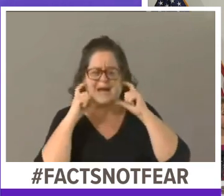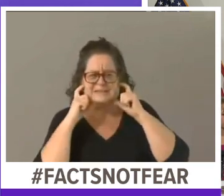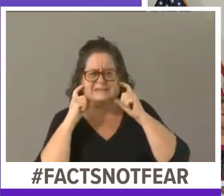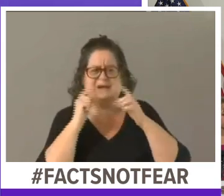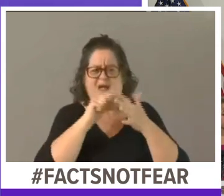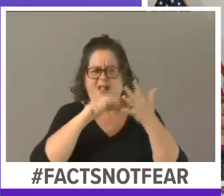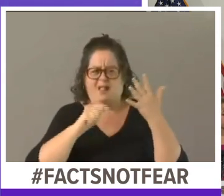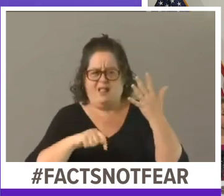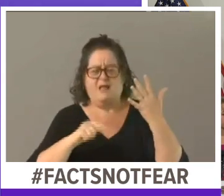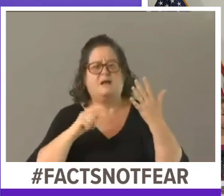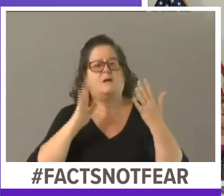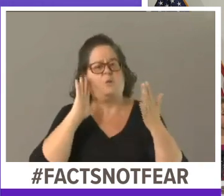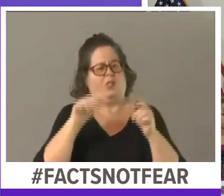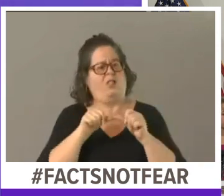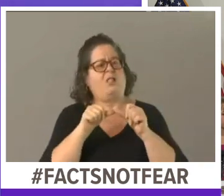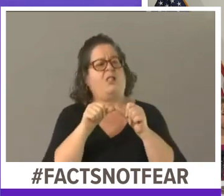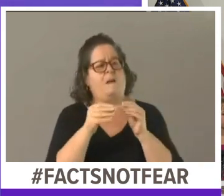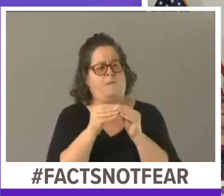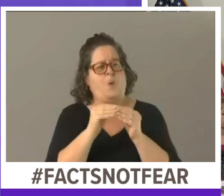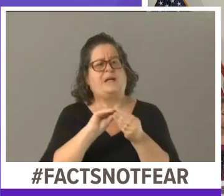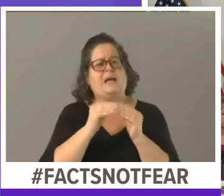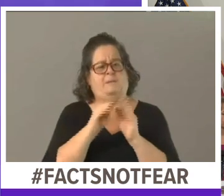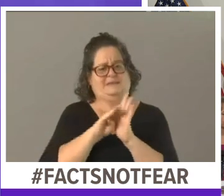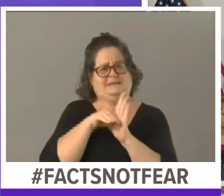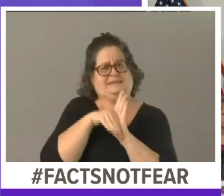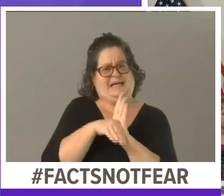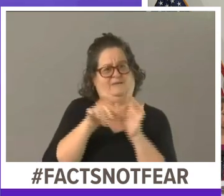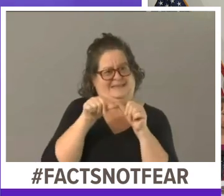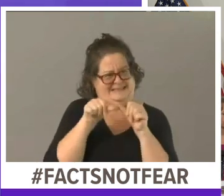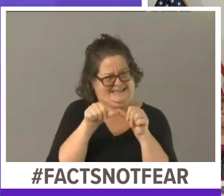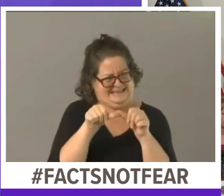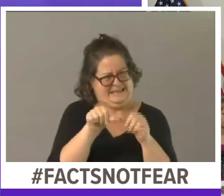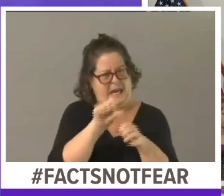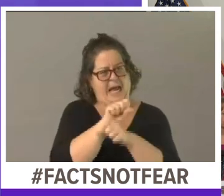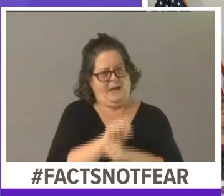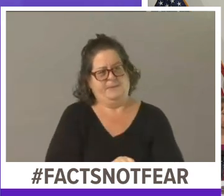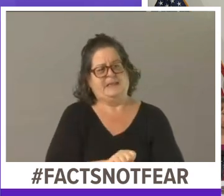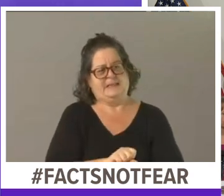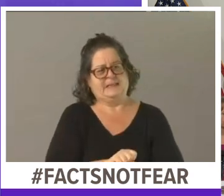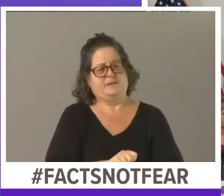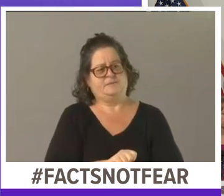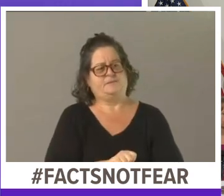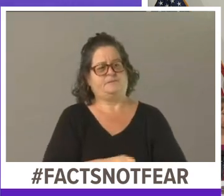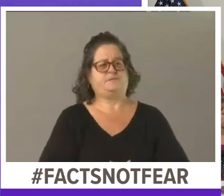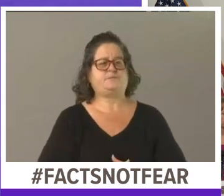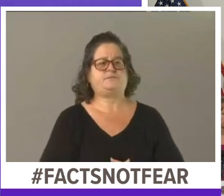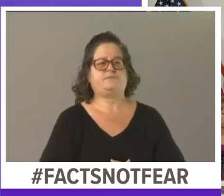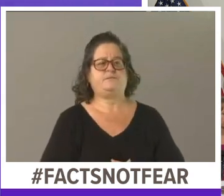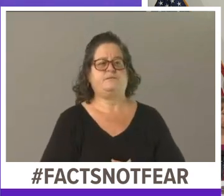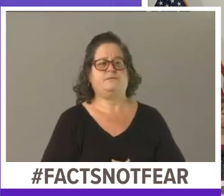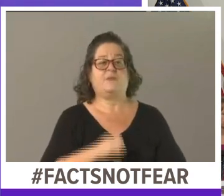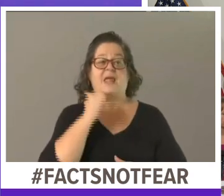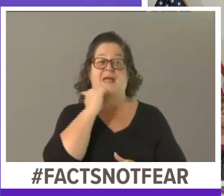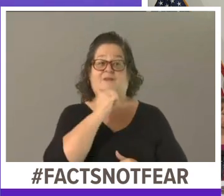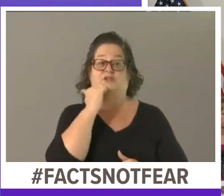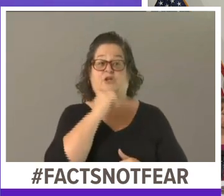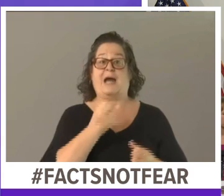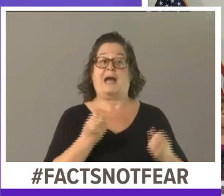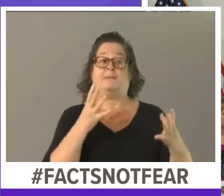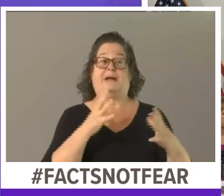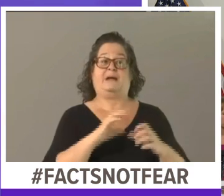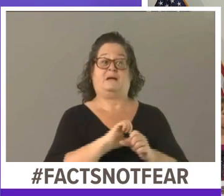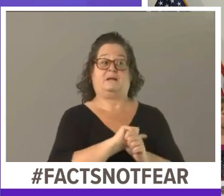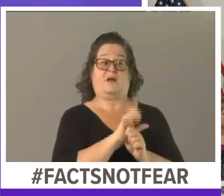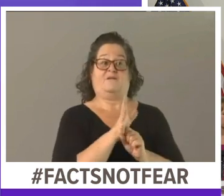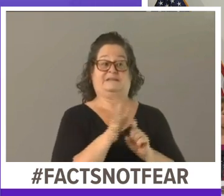the COVID-19 cases by day. Those of you that can see that screen and see where June comes in, you